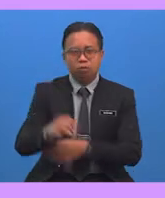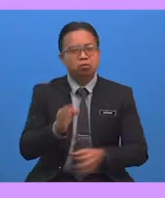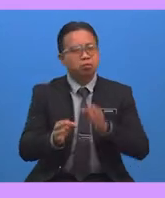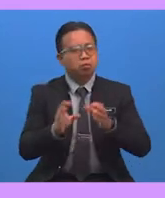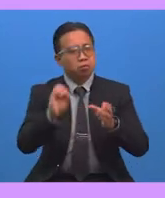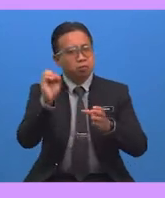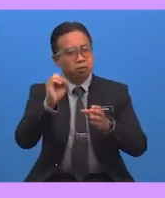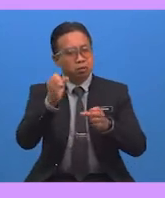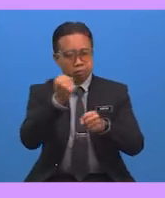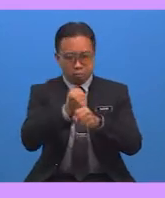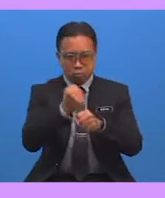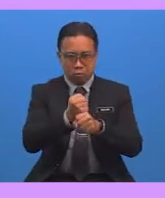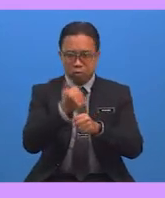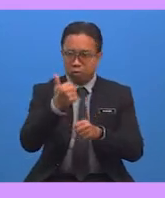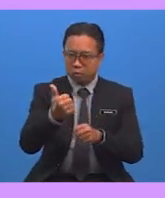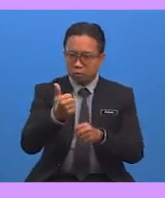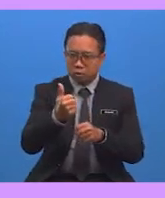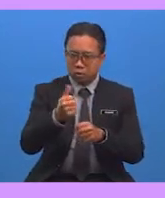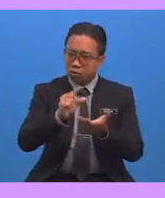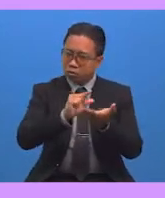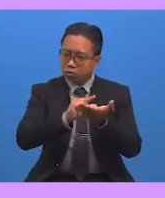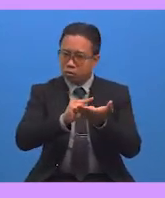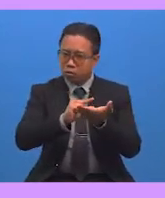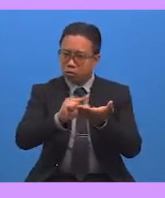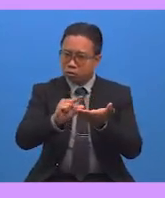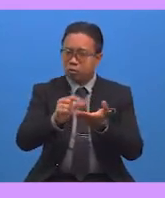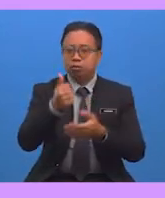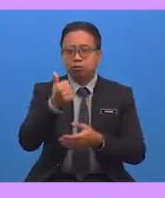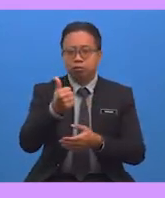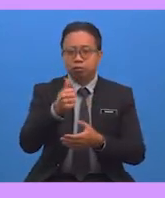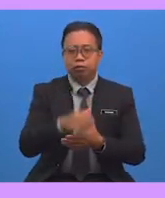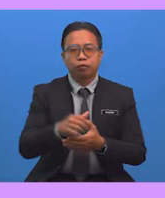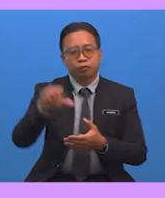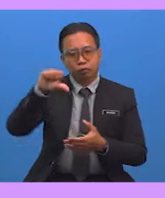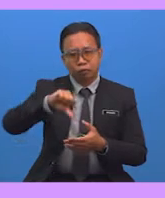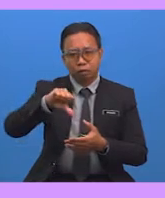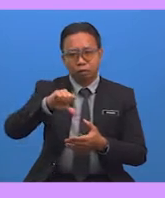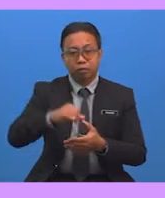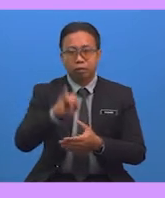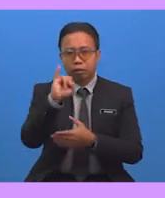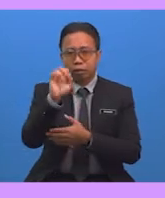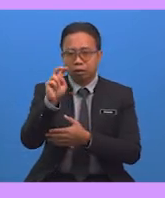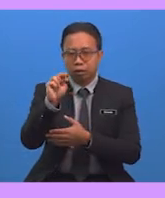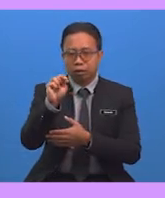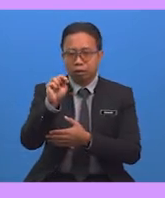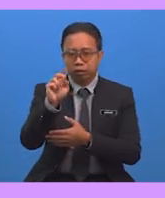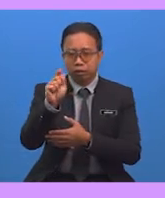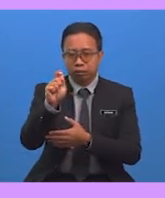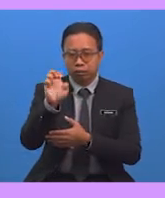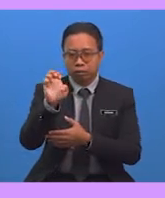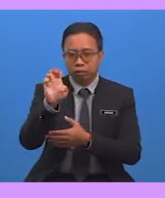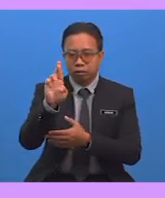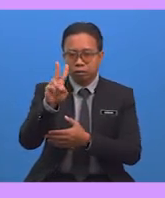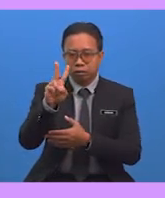get a good job with a good salary or fails an interview or not outstanding in his or her